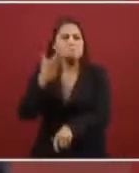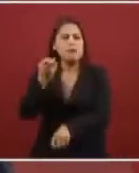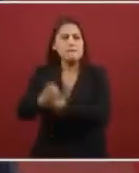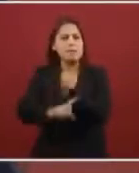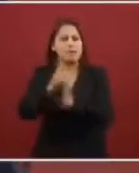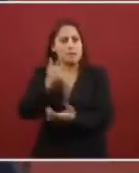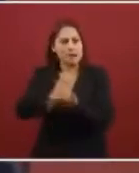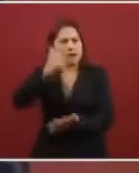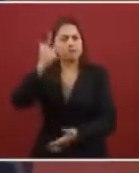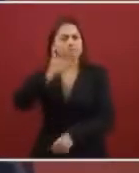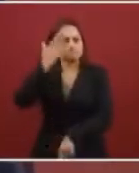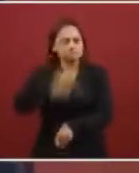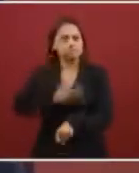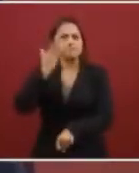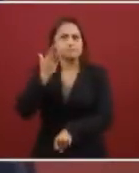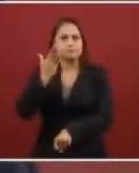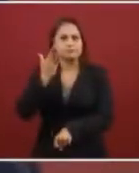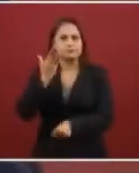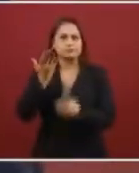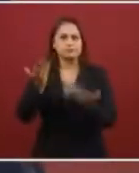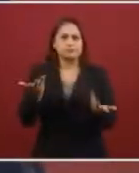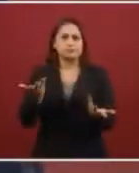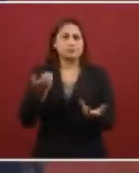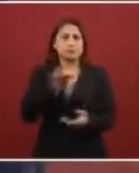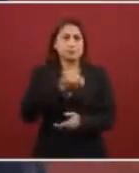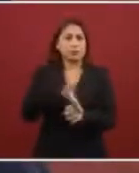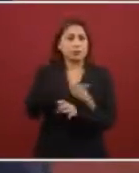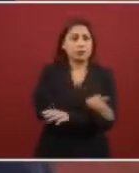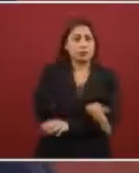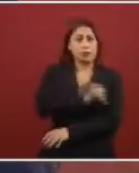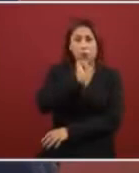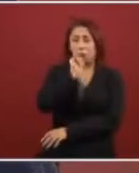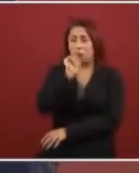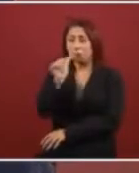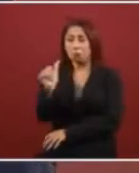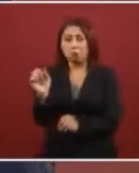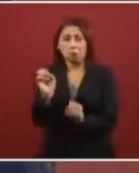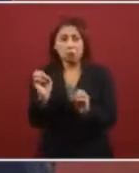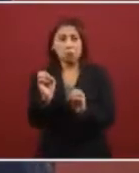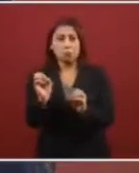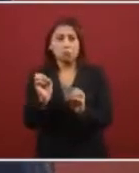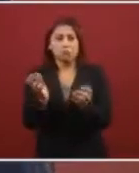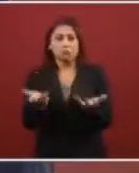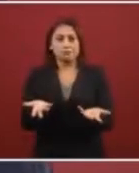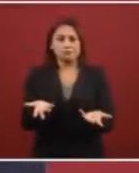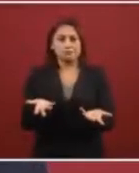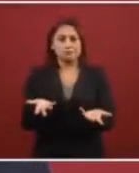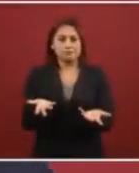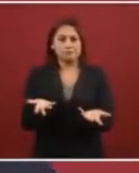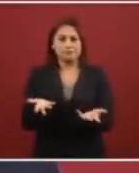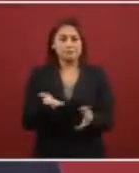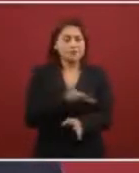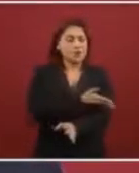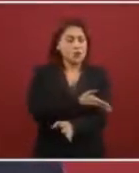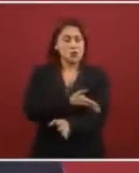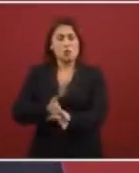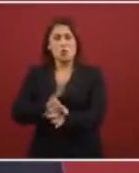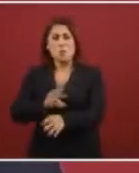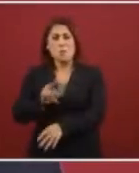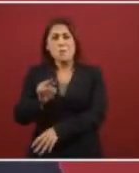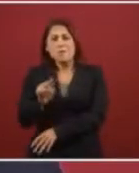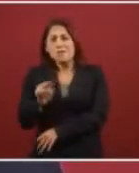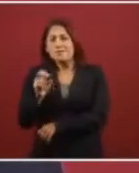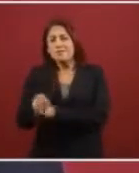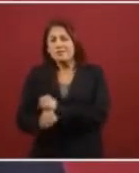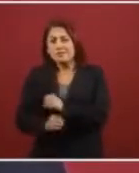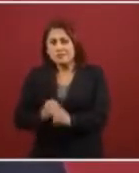crime be treated se as mantenía. A crime was maintained por 25 años. For 25 years, they no